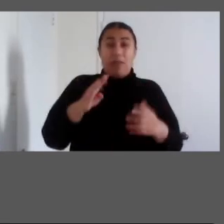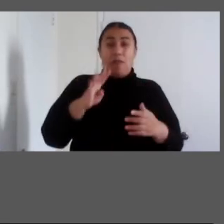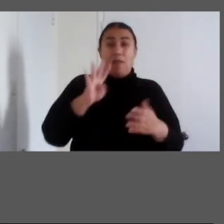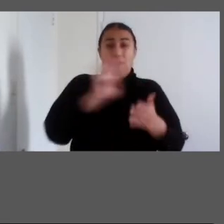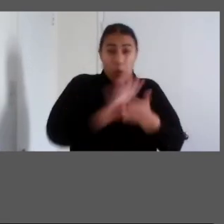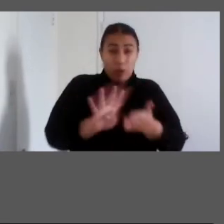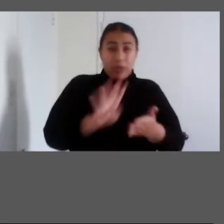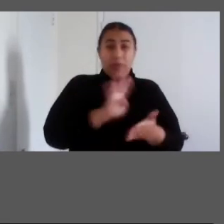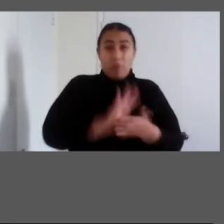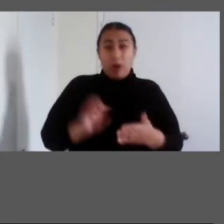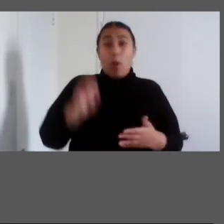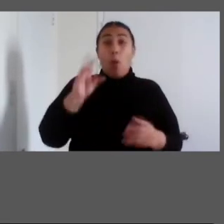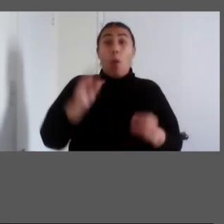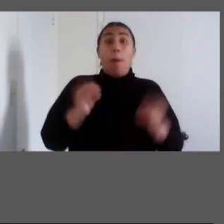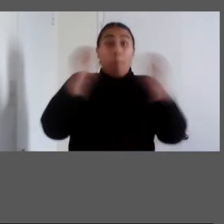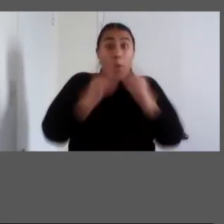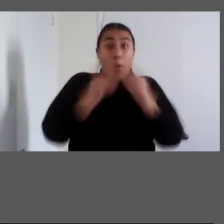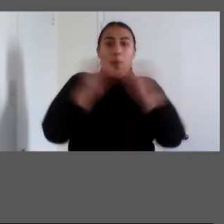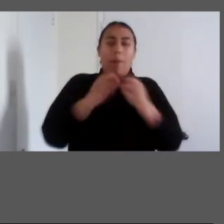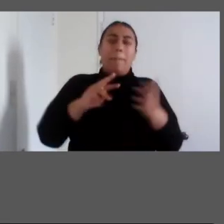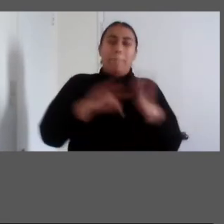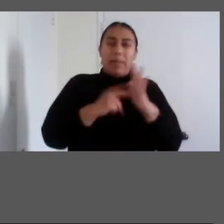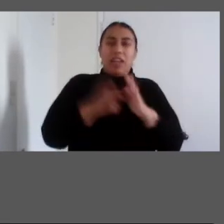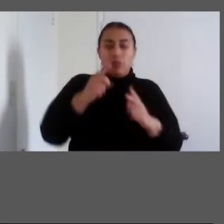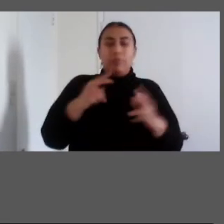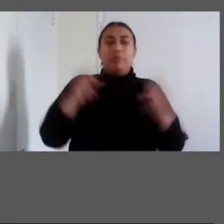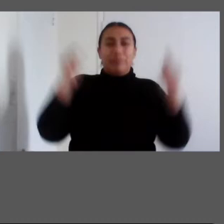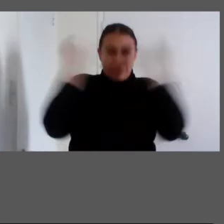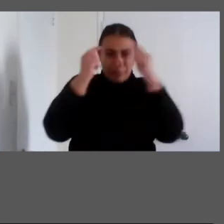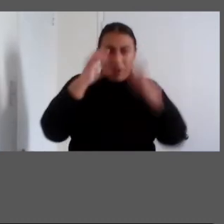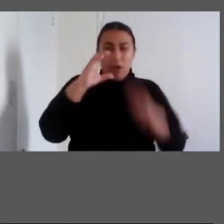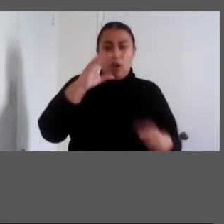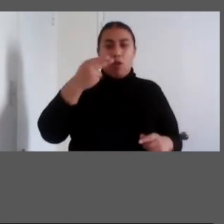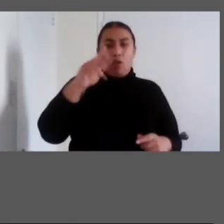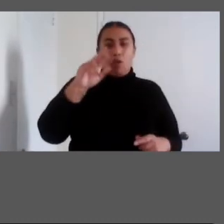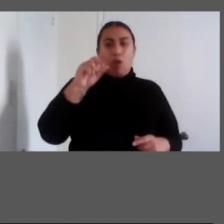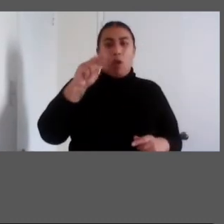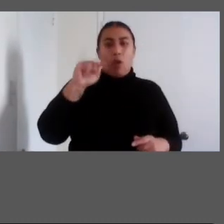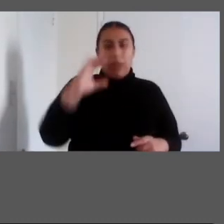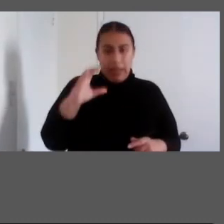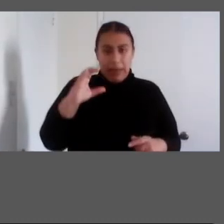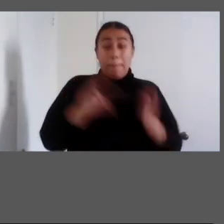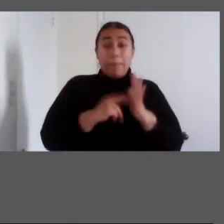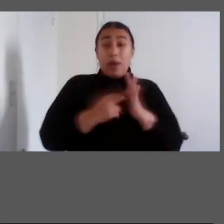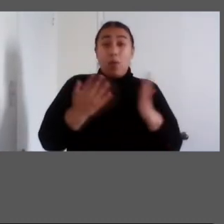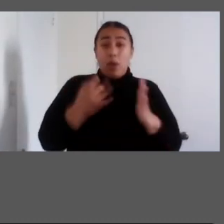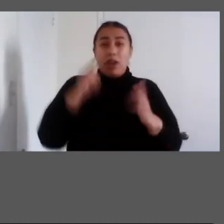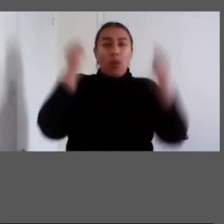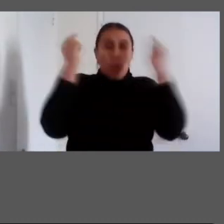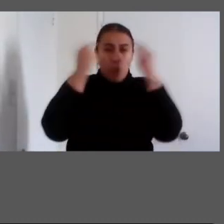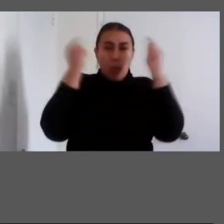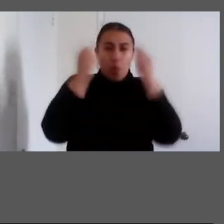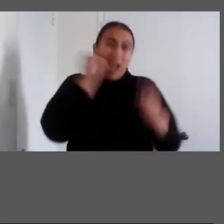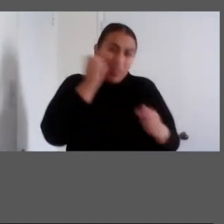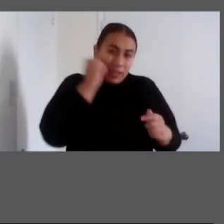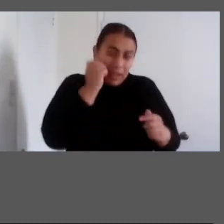suffers from more than 4 headaches a week, which equates to 16 headaches over a month, they are considered a